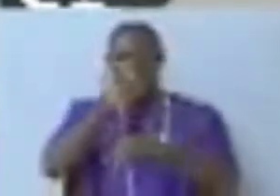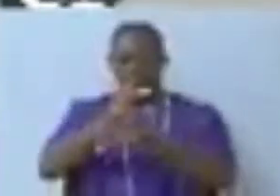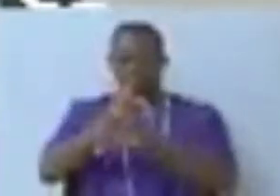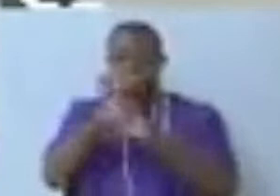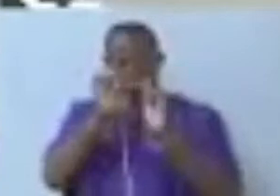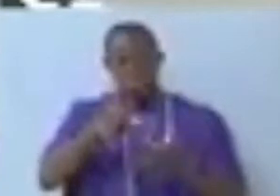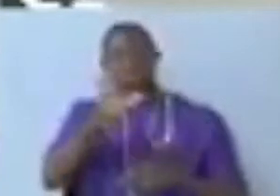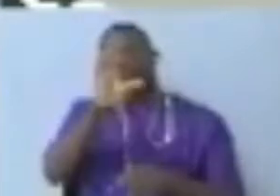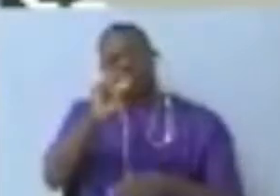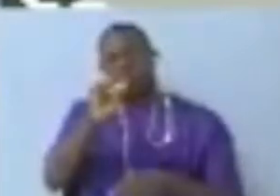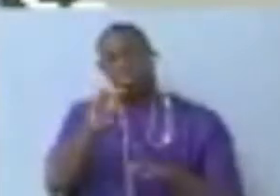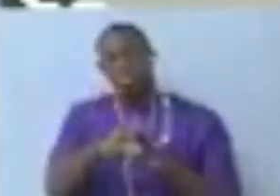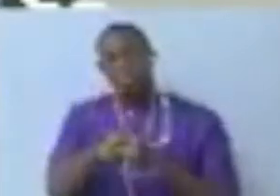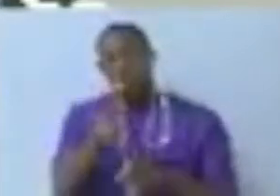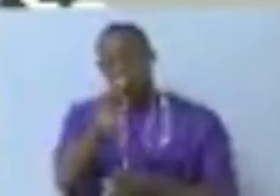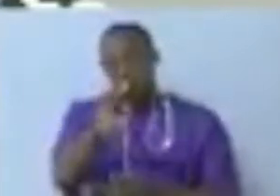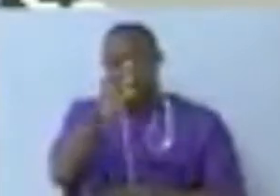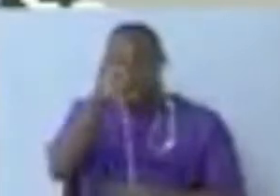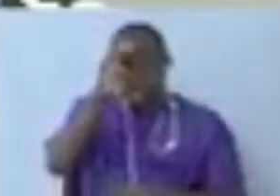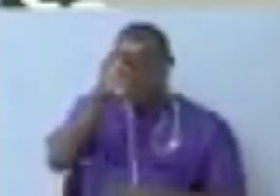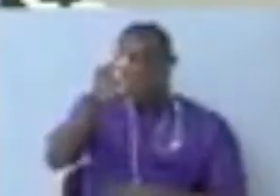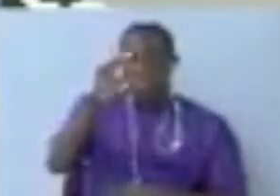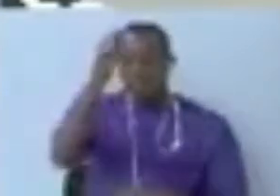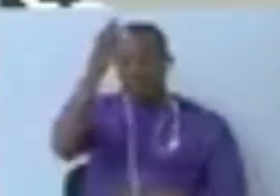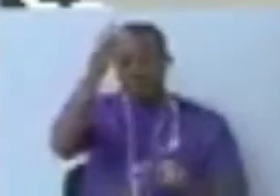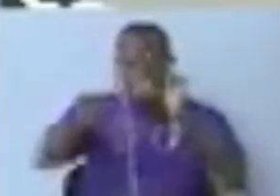as Minister of Justice,